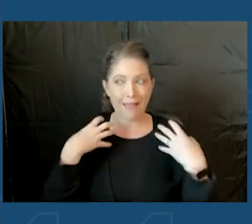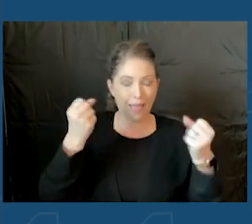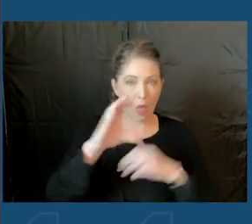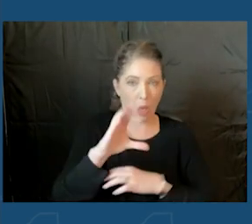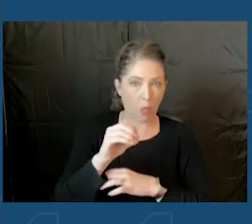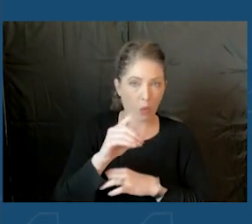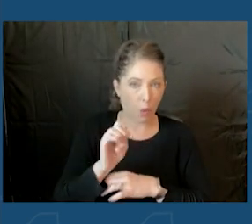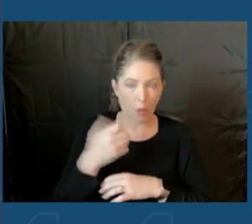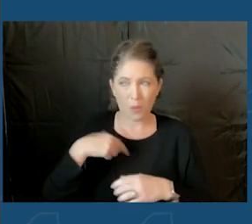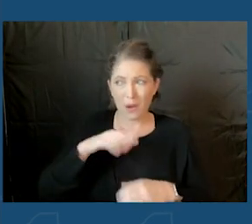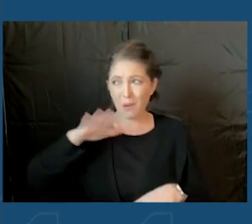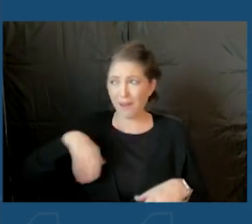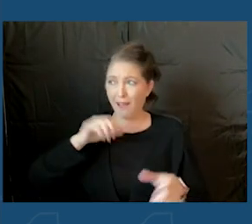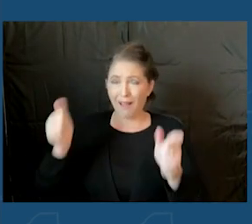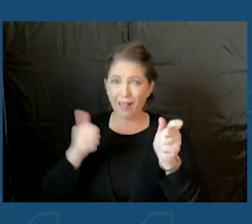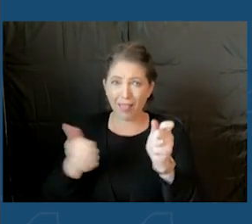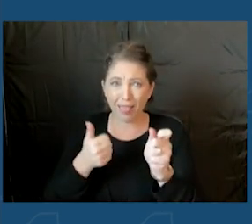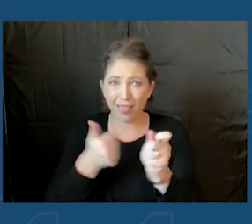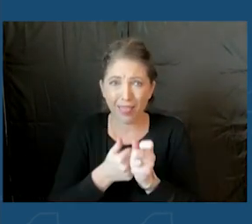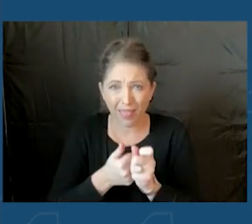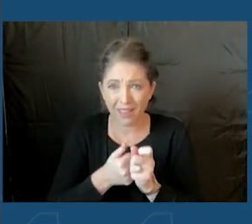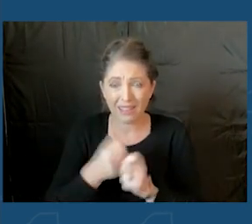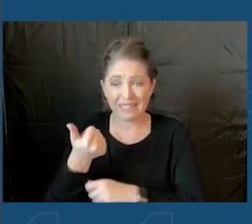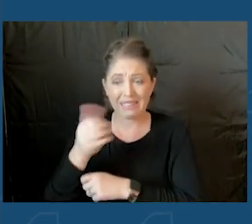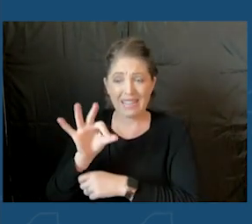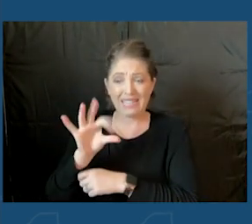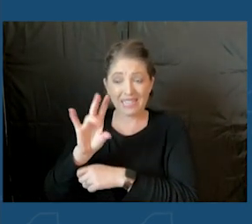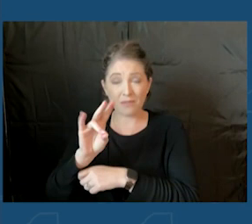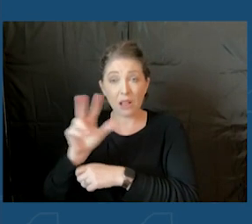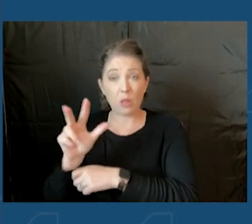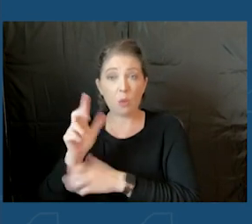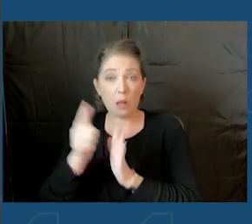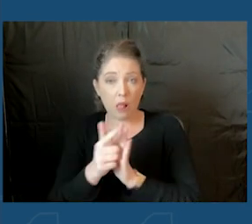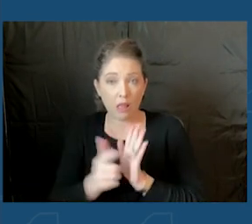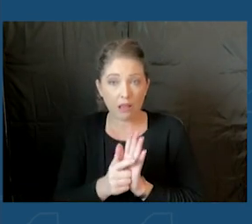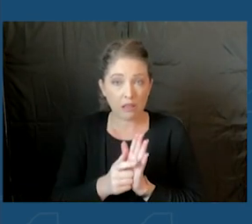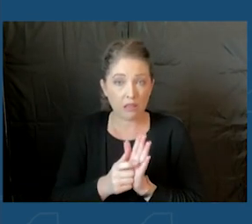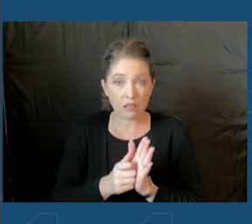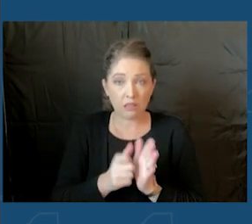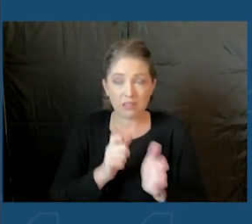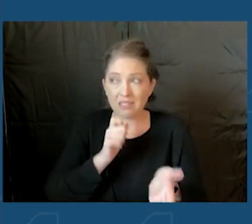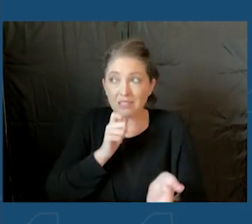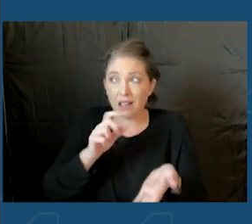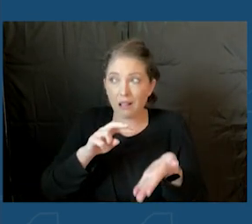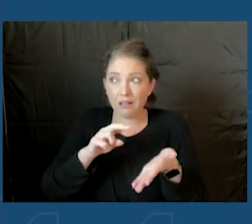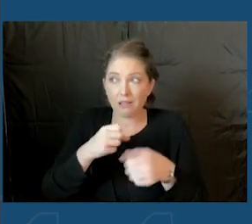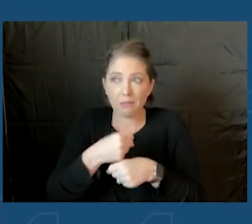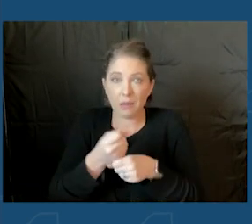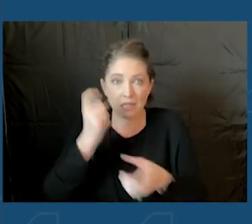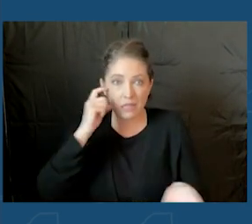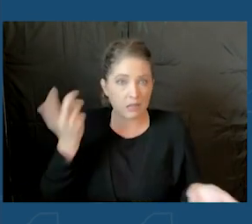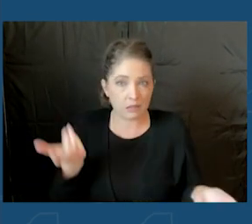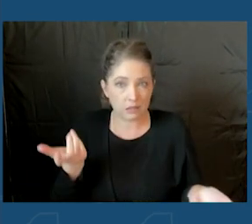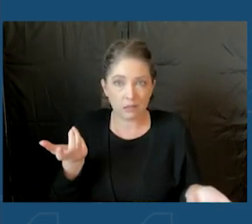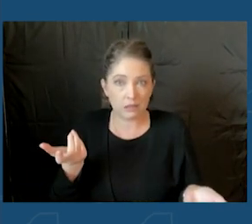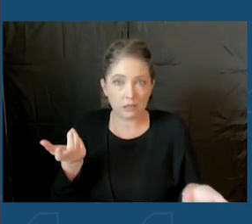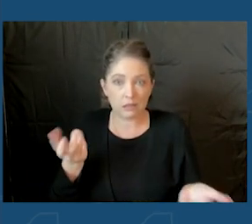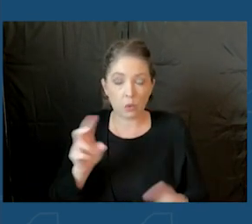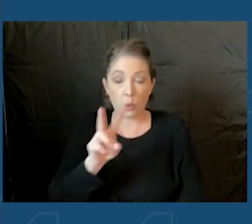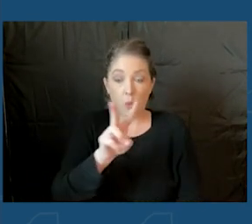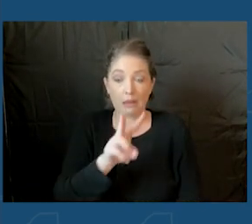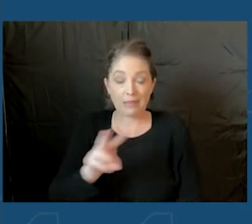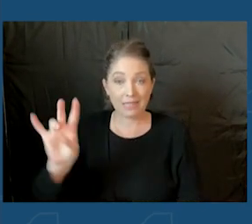the 1973 law. And it made no sense to me. And in 2007,